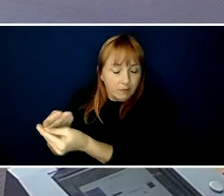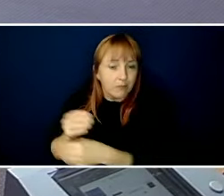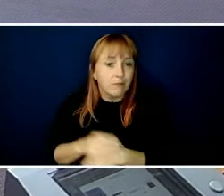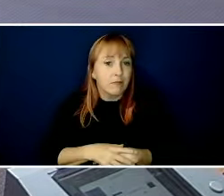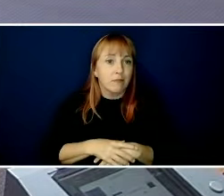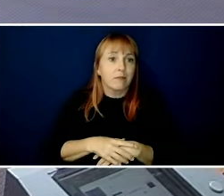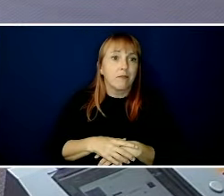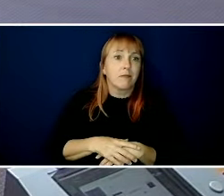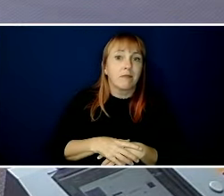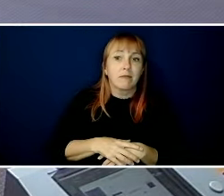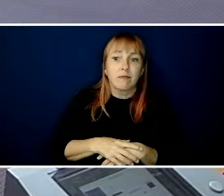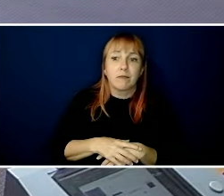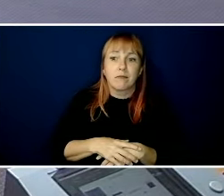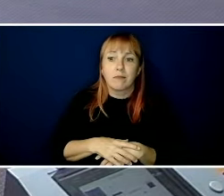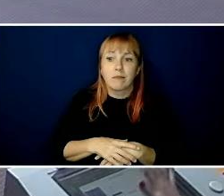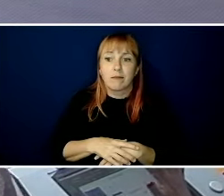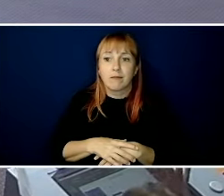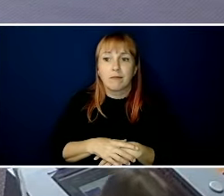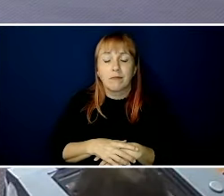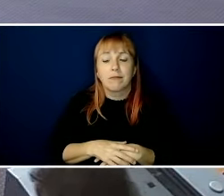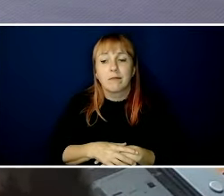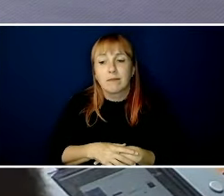Up here.